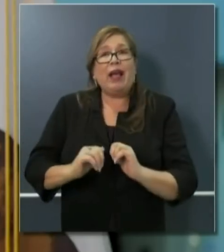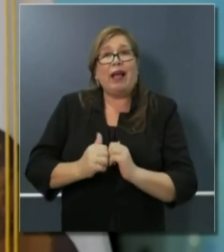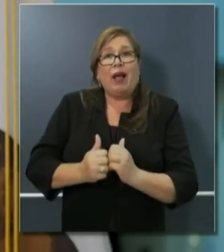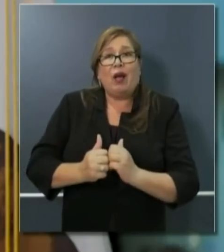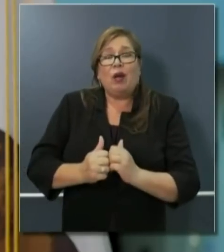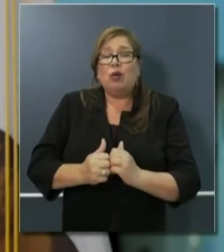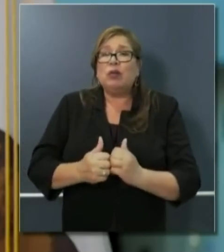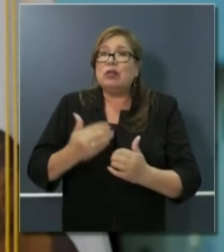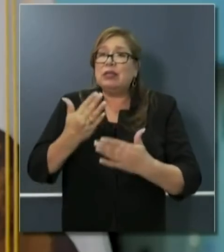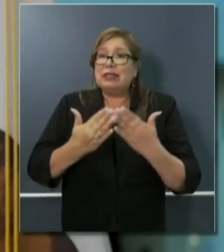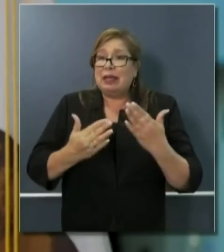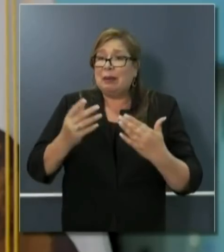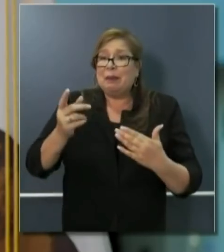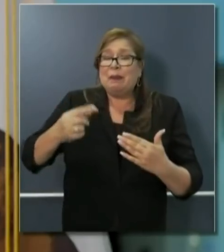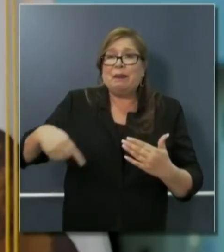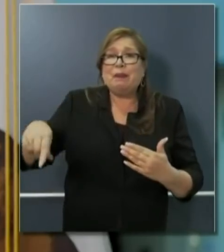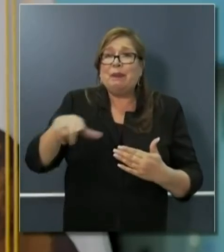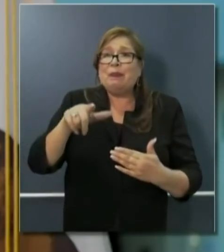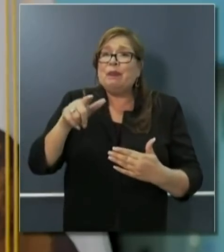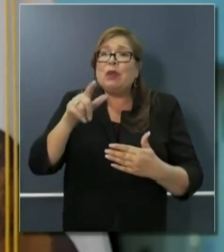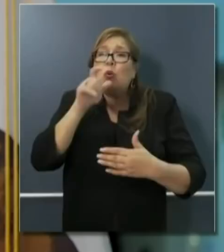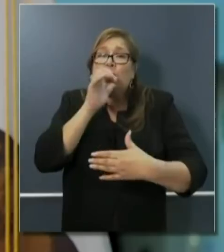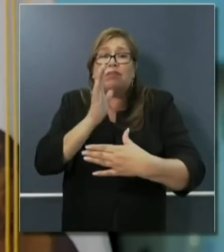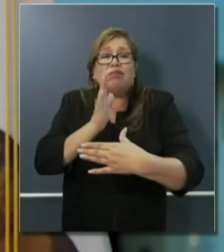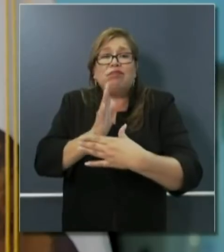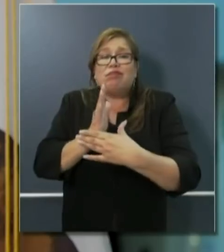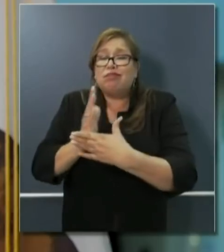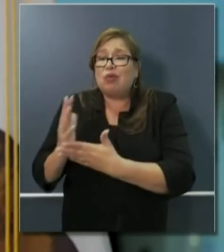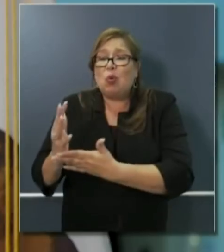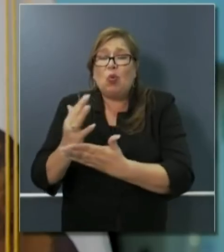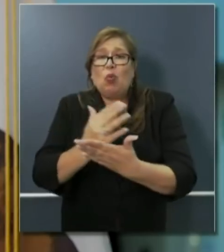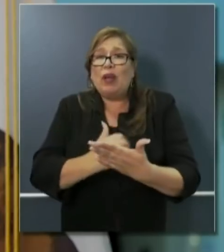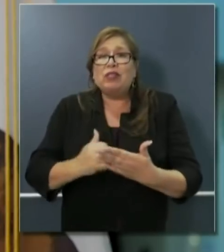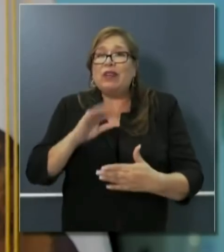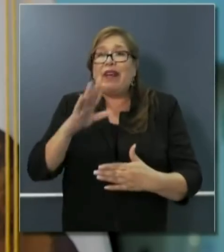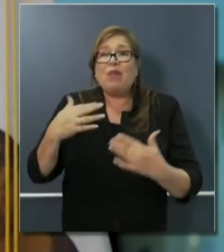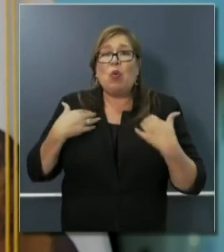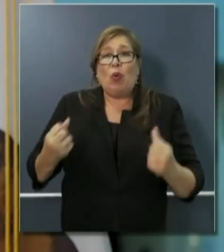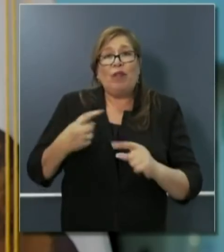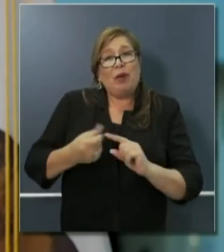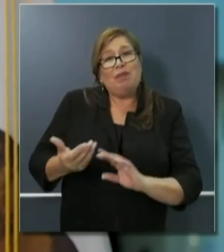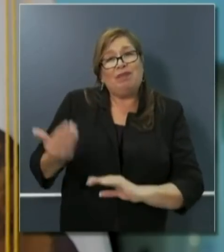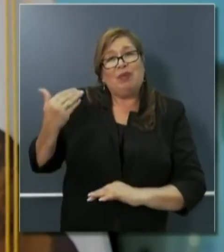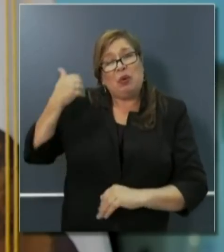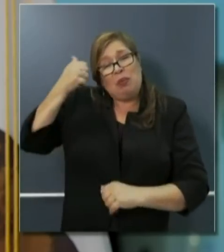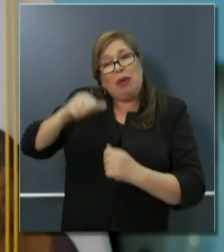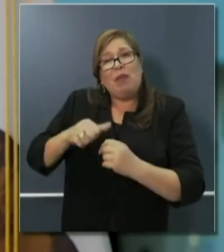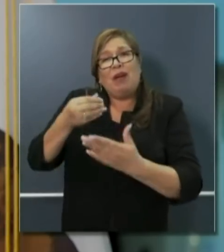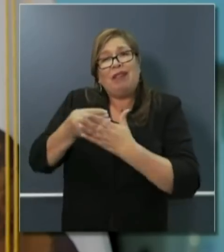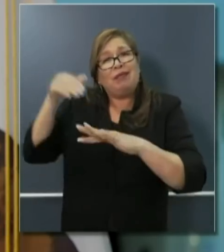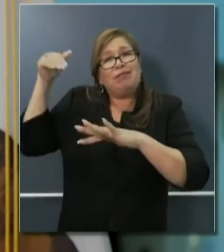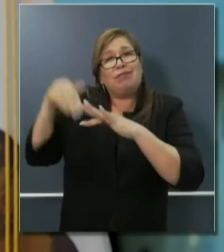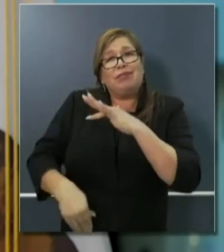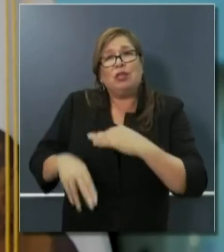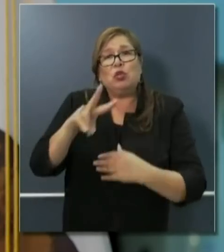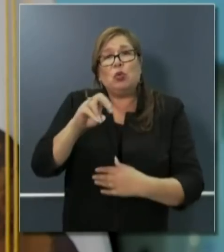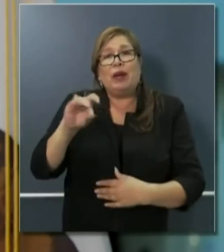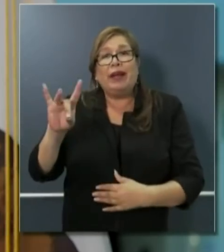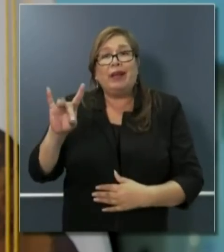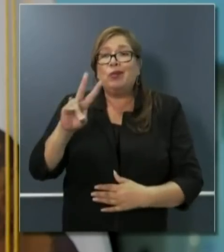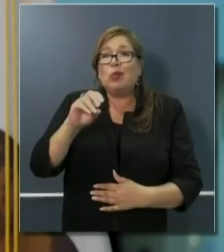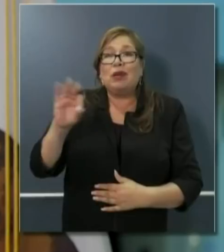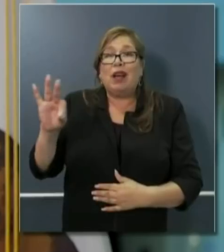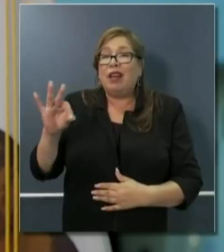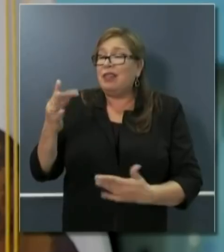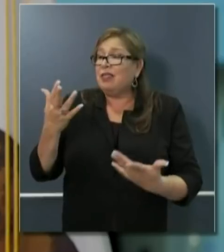never fully recovered. And you look at medium wages for folks coming out of 08, 09 in the Great Recession that haven't fully recovered,